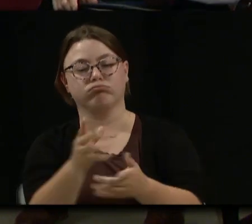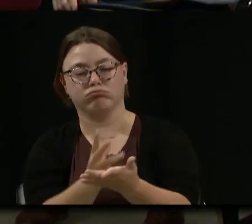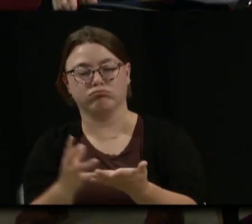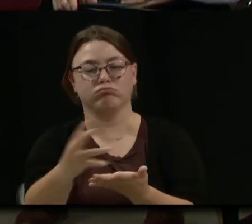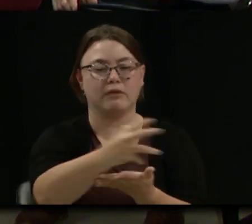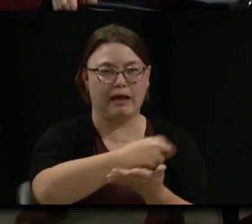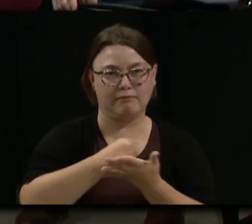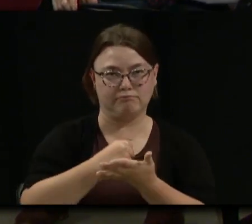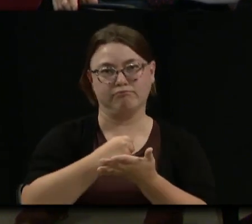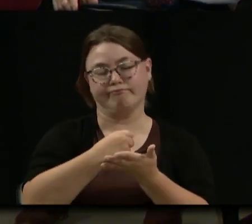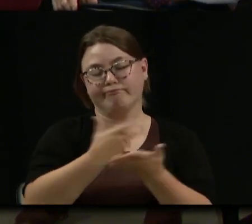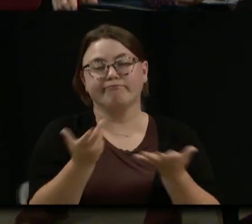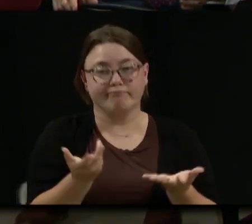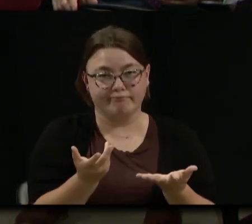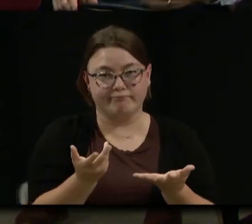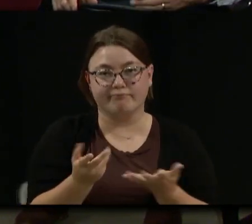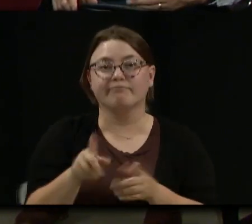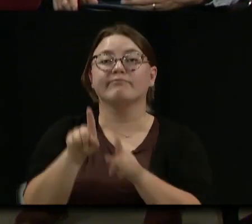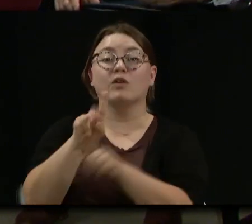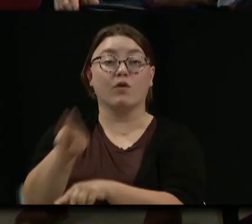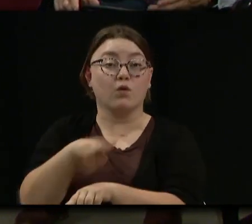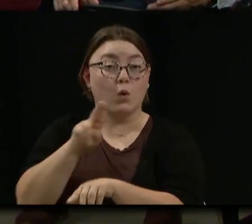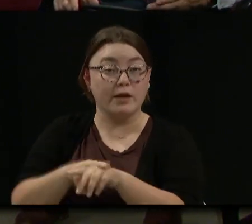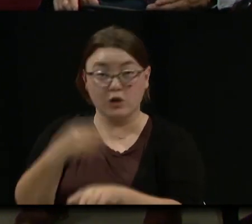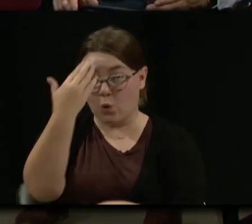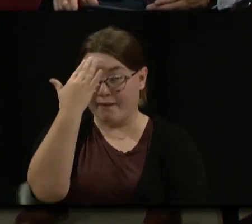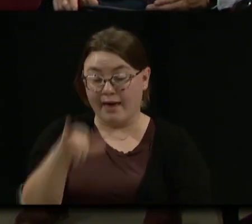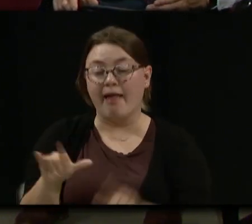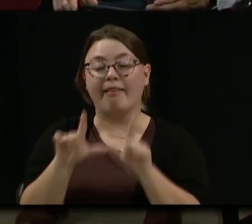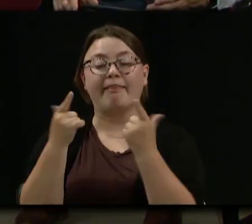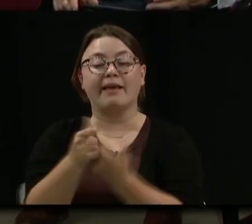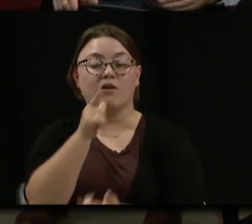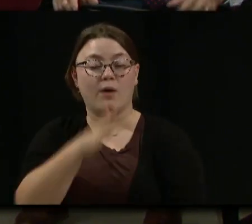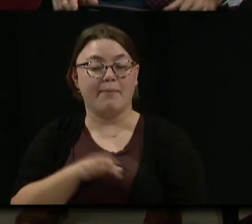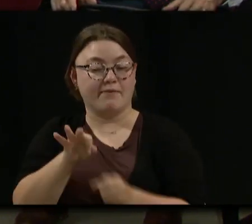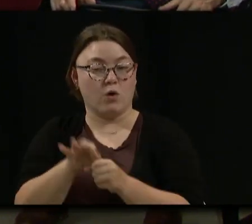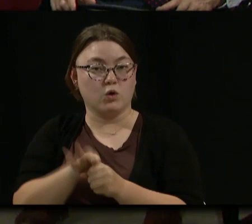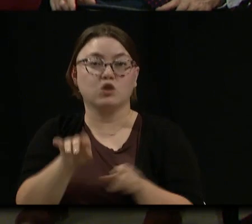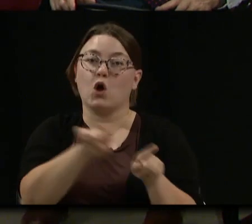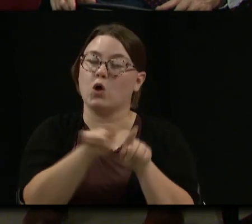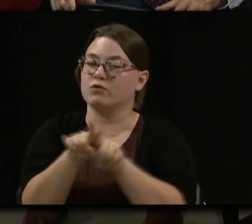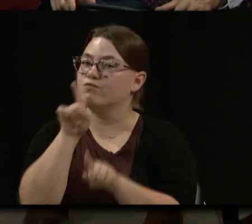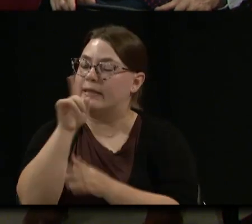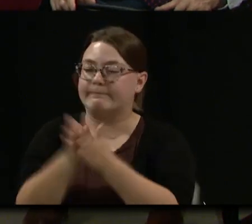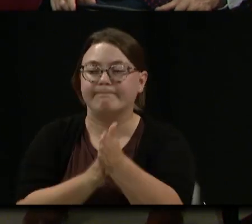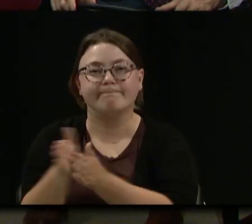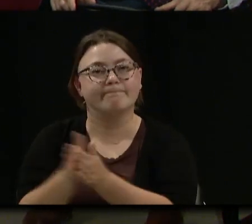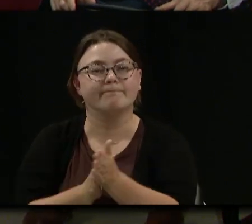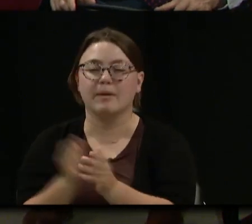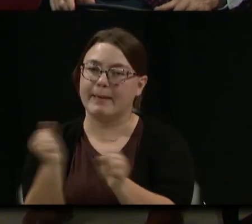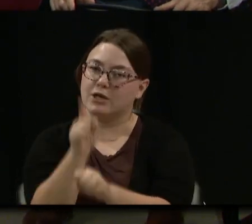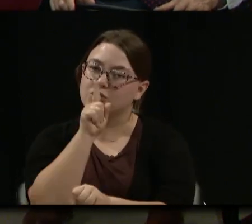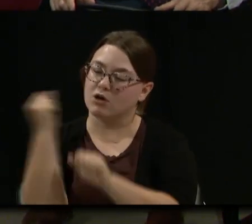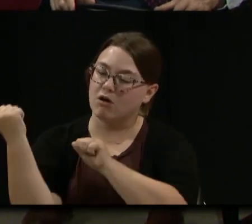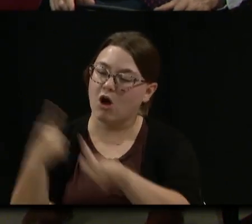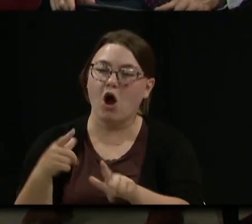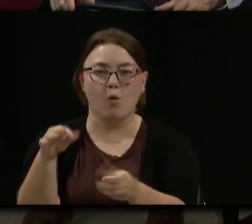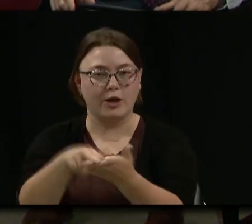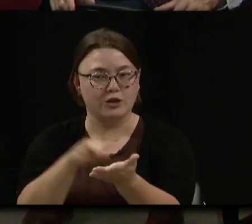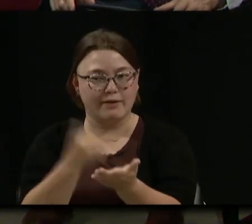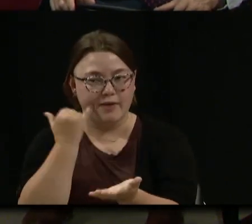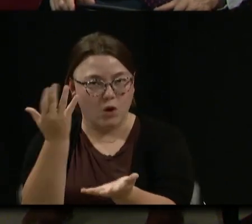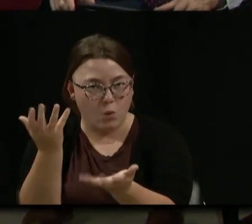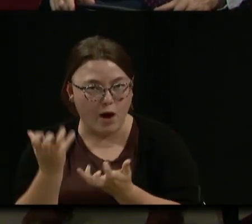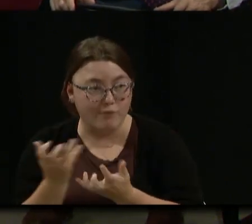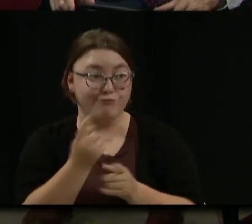Women Voters is also active in helping people to become registered to vote as well. Absolutely. The League of Women Voters and many other organizations, especially